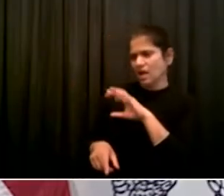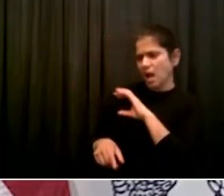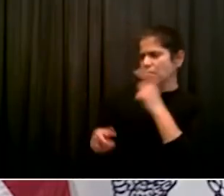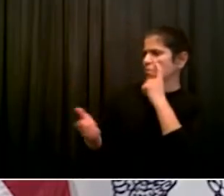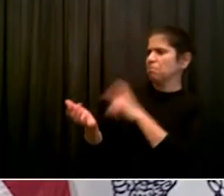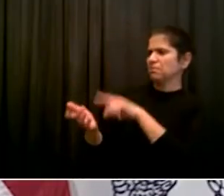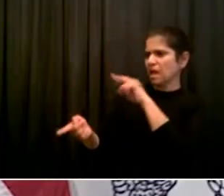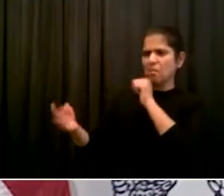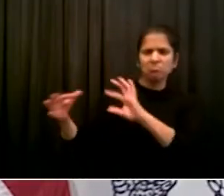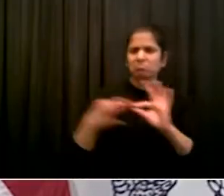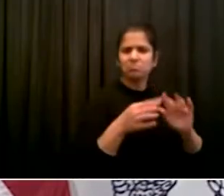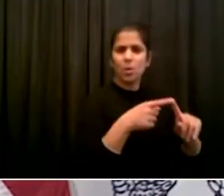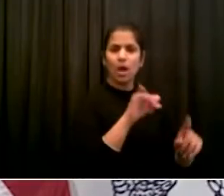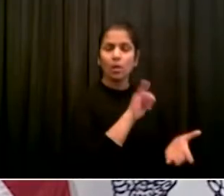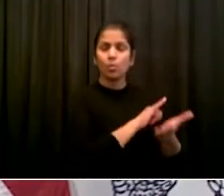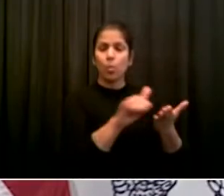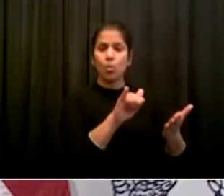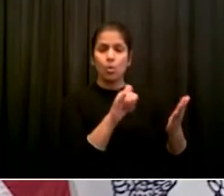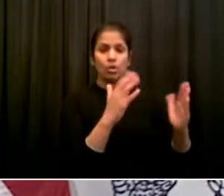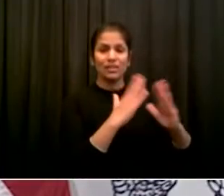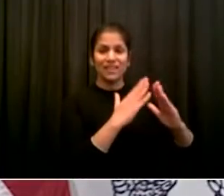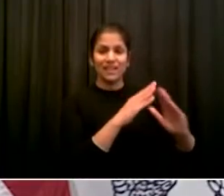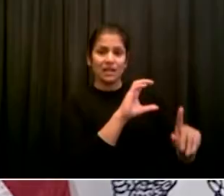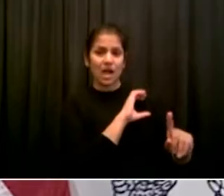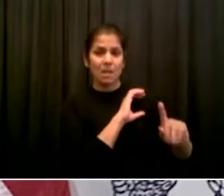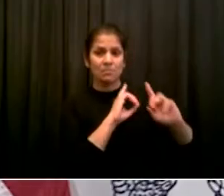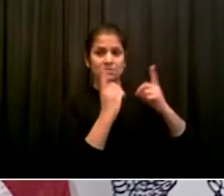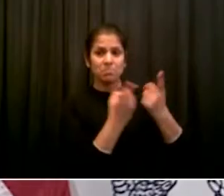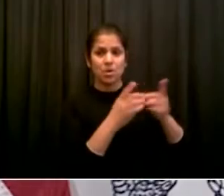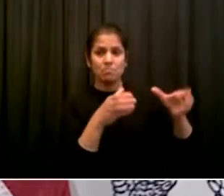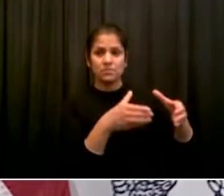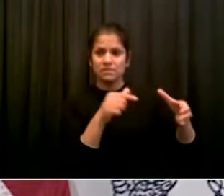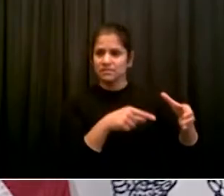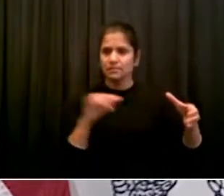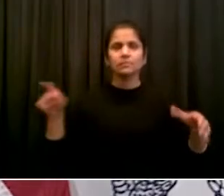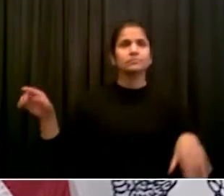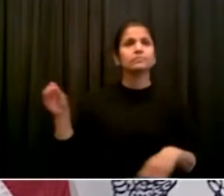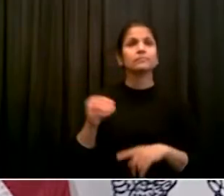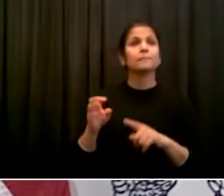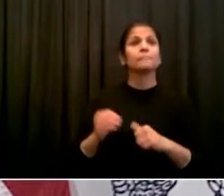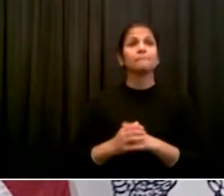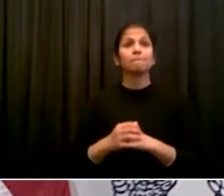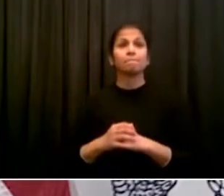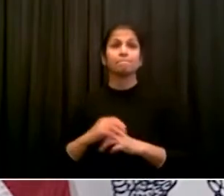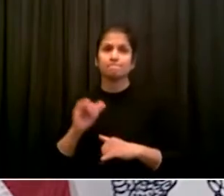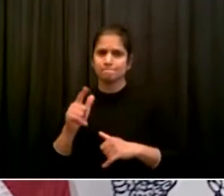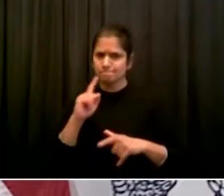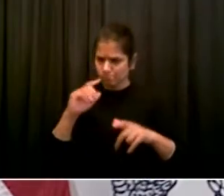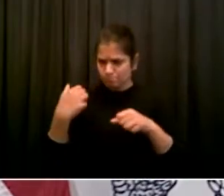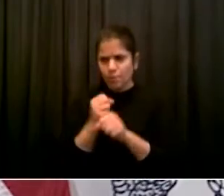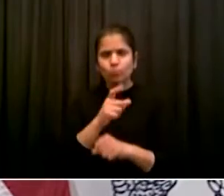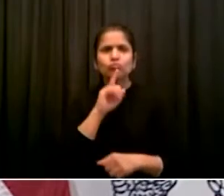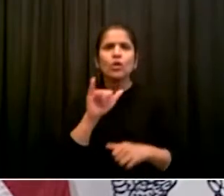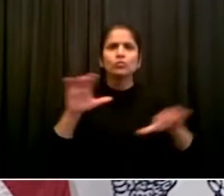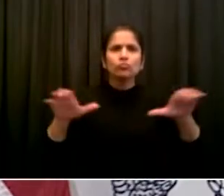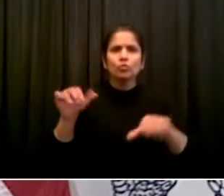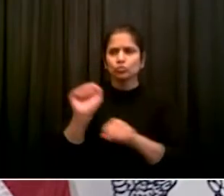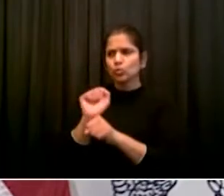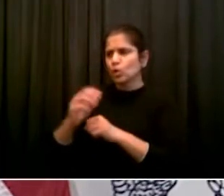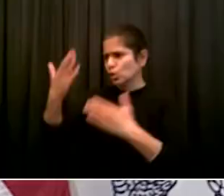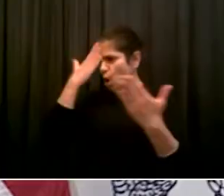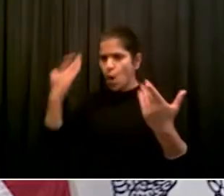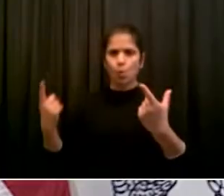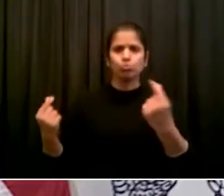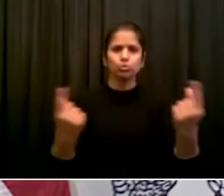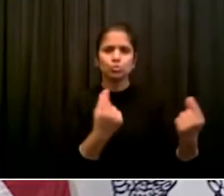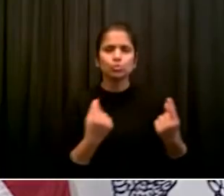their job conscientiously and well. But as in every field, every profession, there are some people